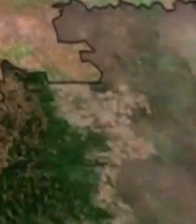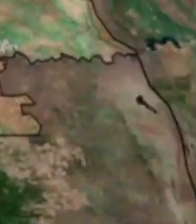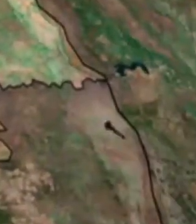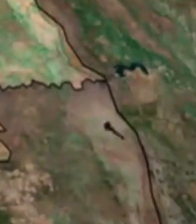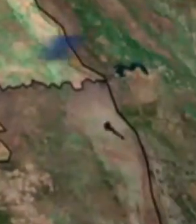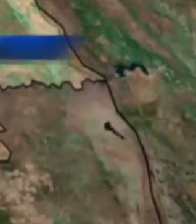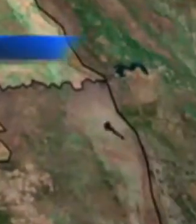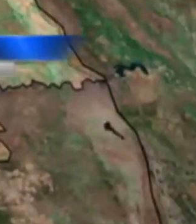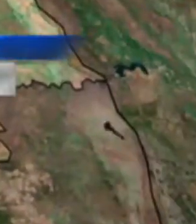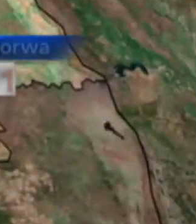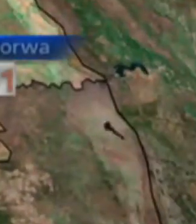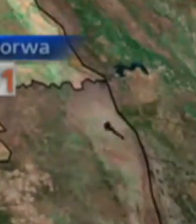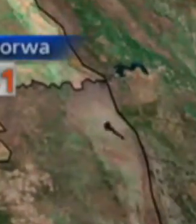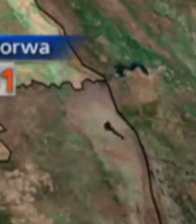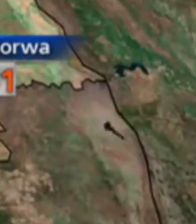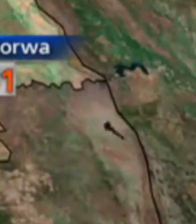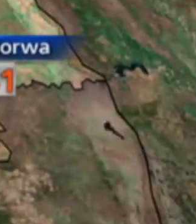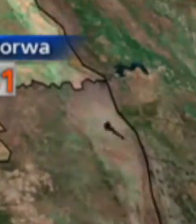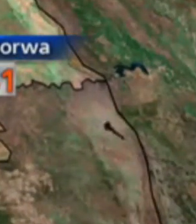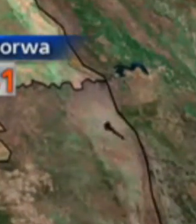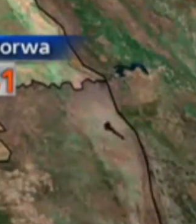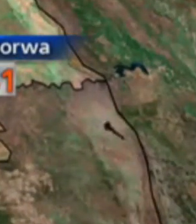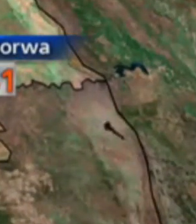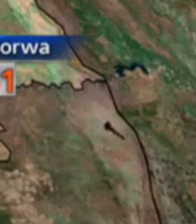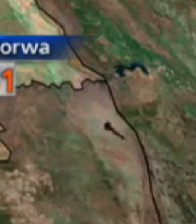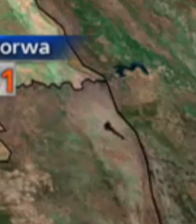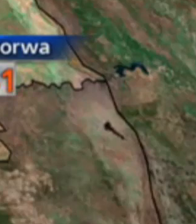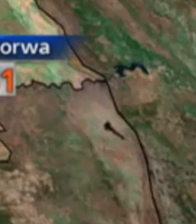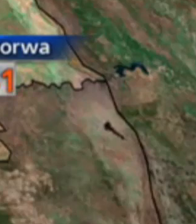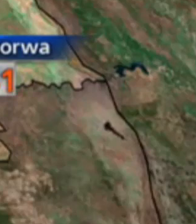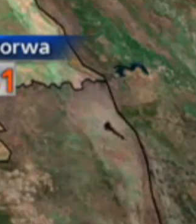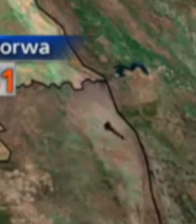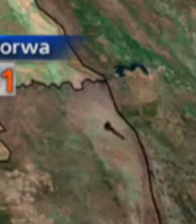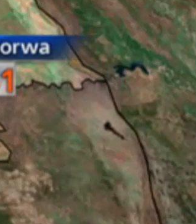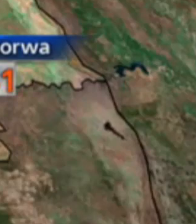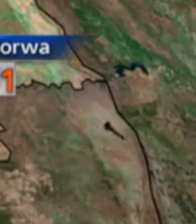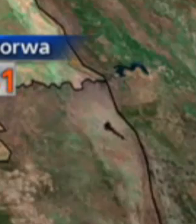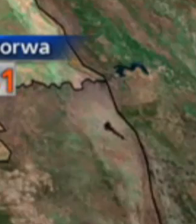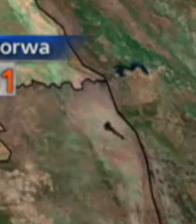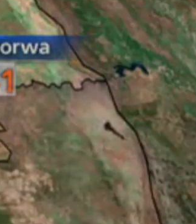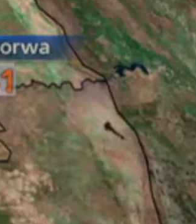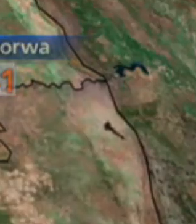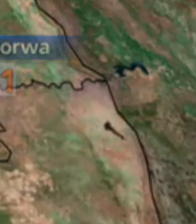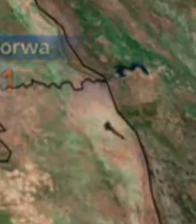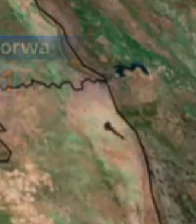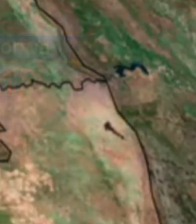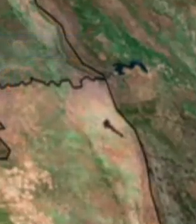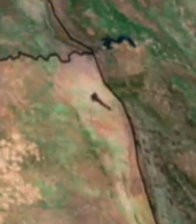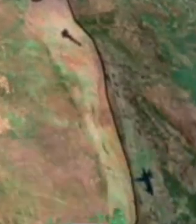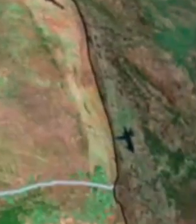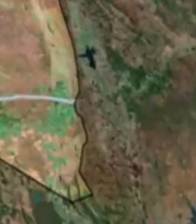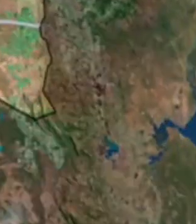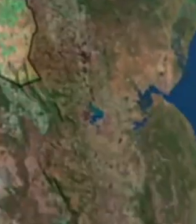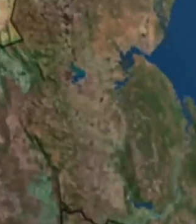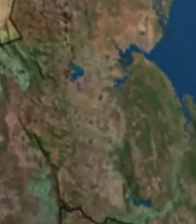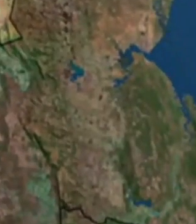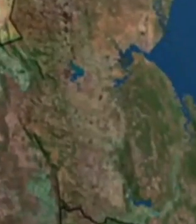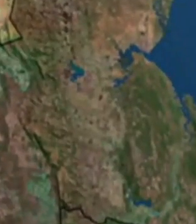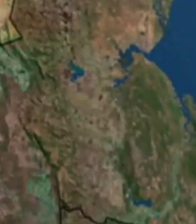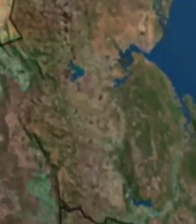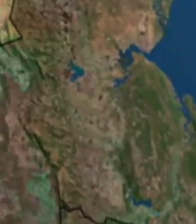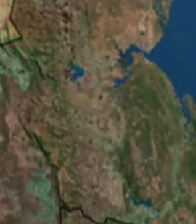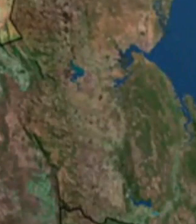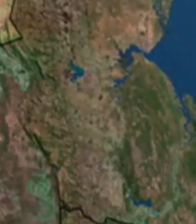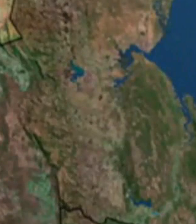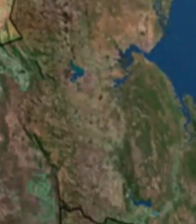re ho mashome a mararo a motse emene ka ofela bo shebile hona ka Polokwane ho tla jala hona ka Mokopane se tseksalo hona ka Lephala le dikgati di tla re ho mashome a